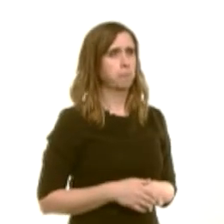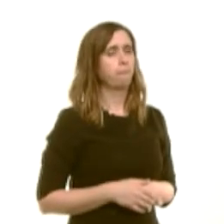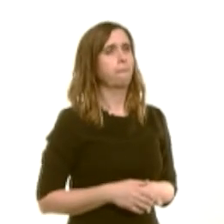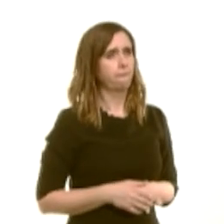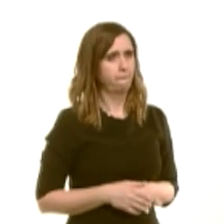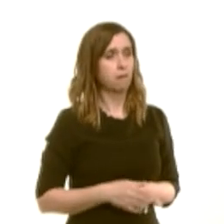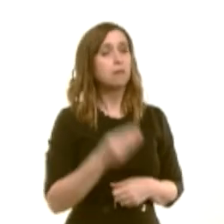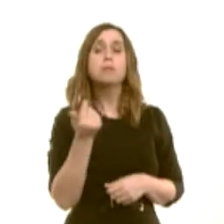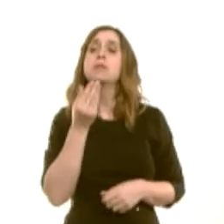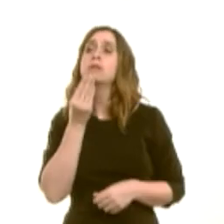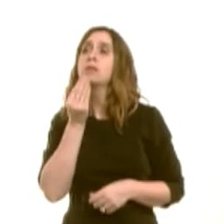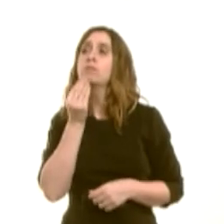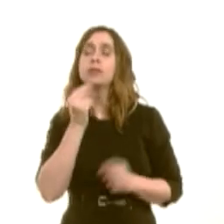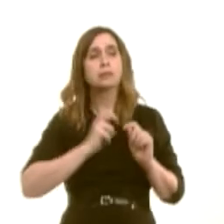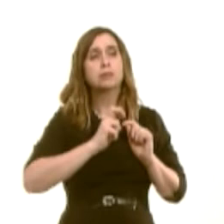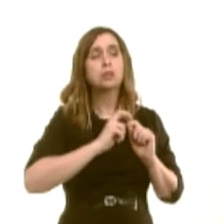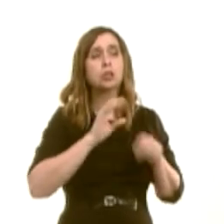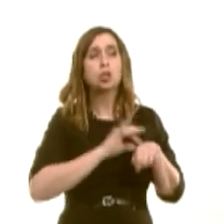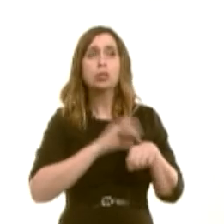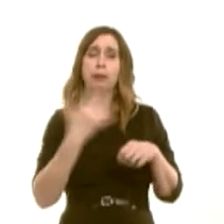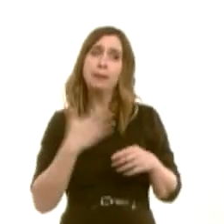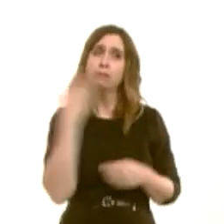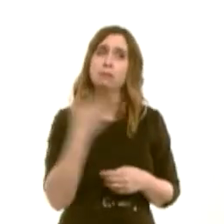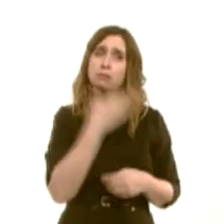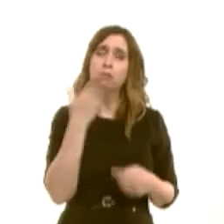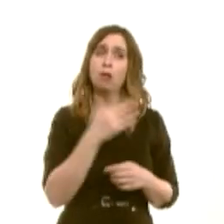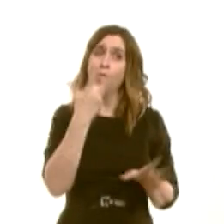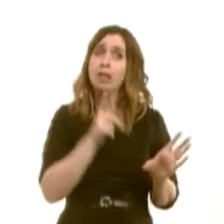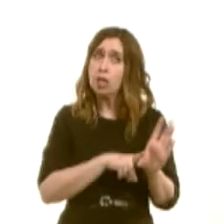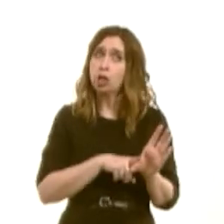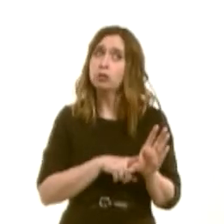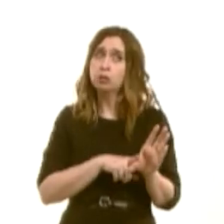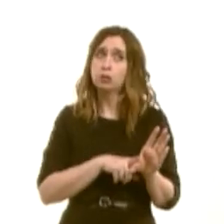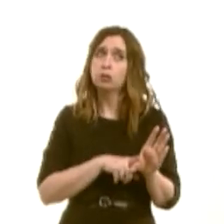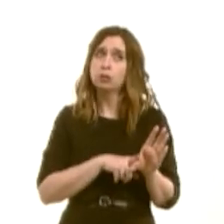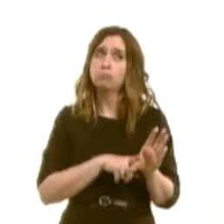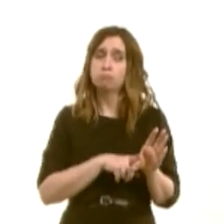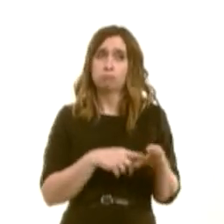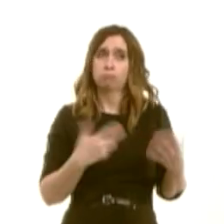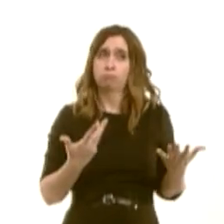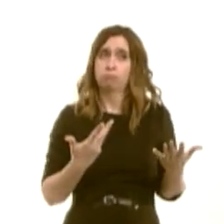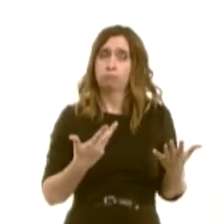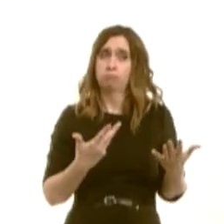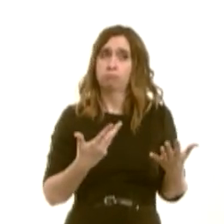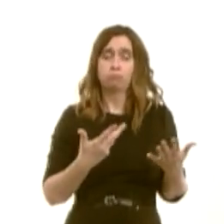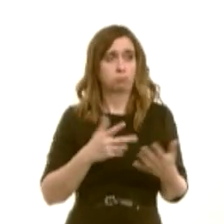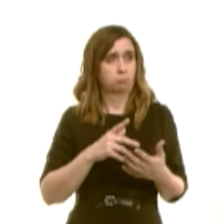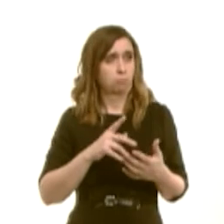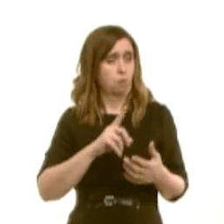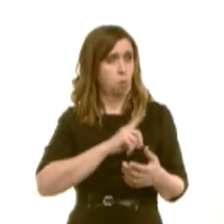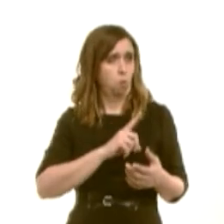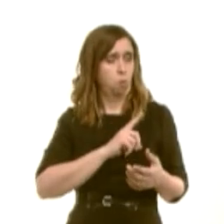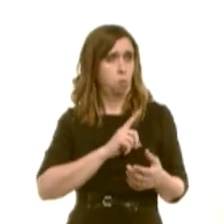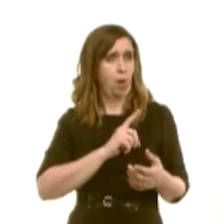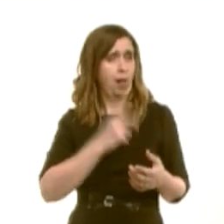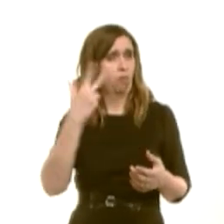those locums, of course, have been in place for over 3 years in some cases. Now, if it's not acceptable now, why was it